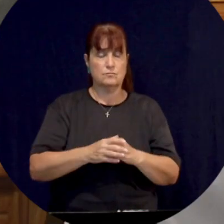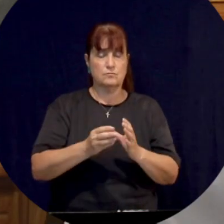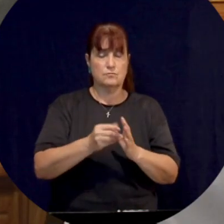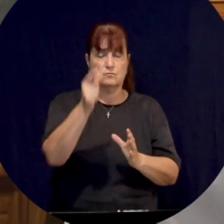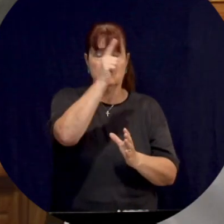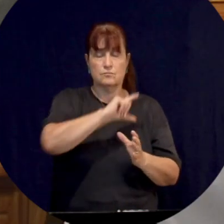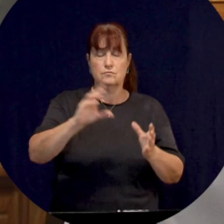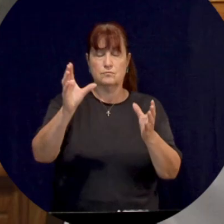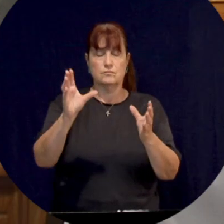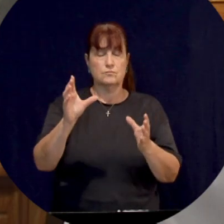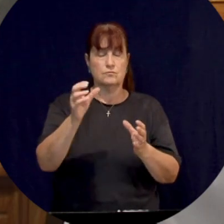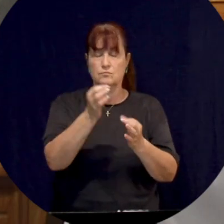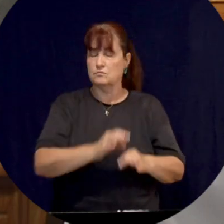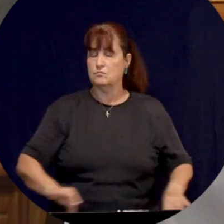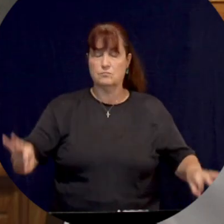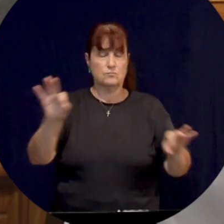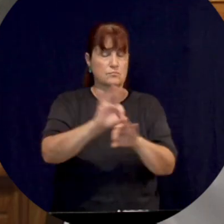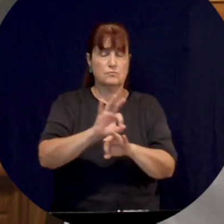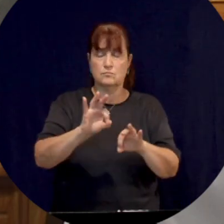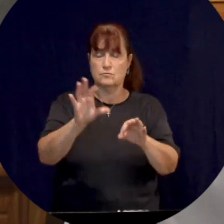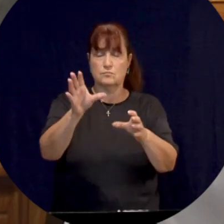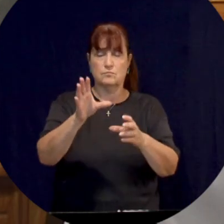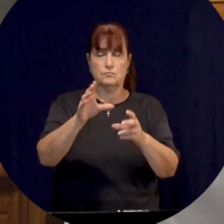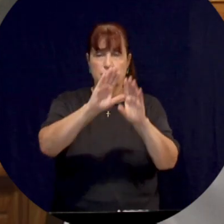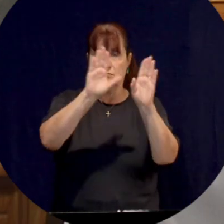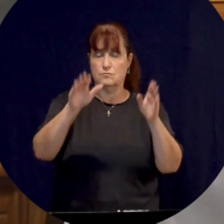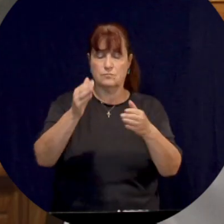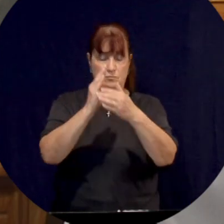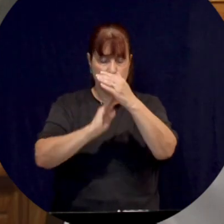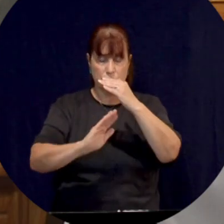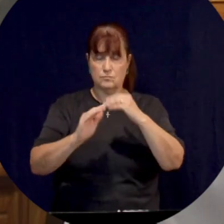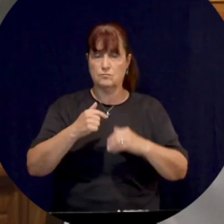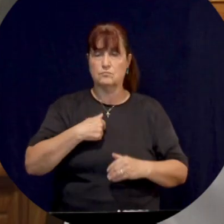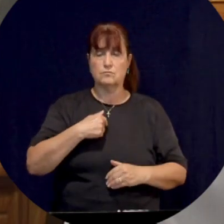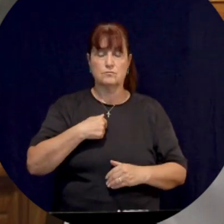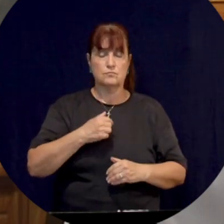of the Lamb. Lord, I am not worthy that you should